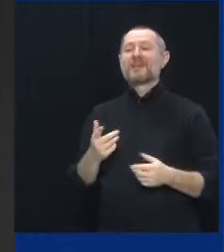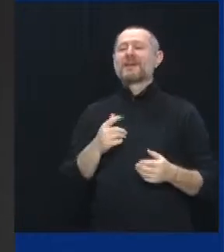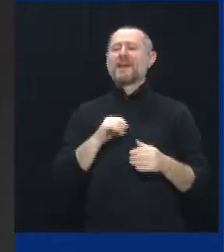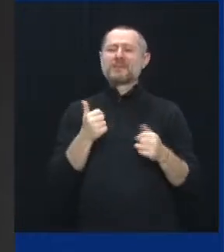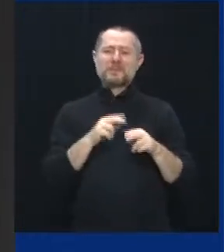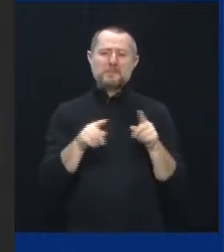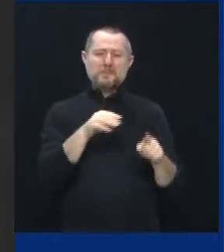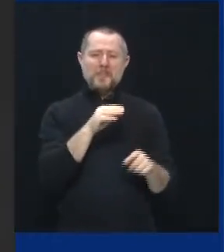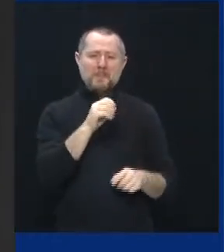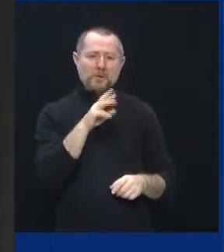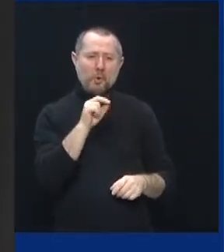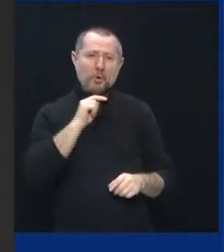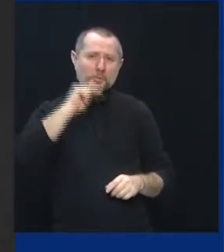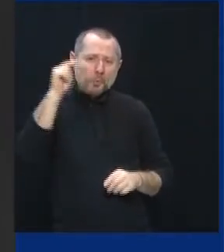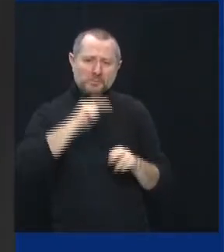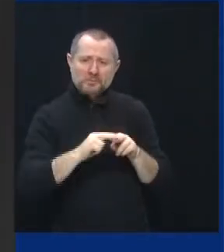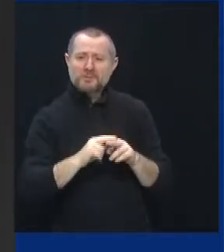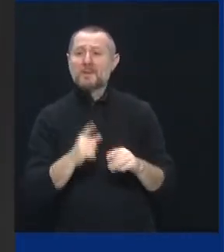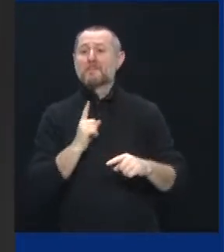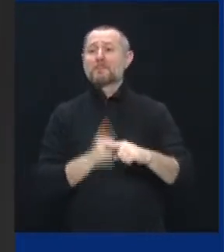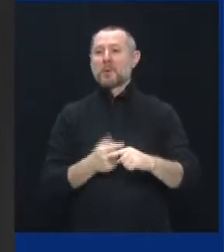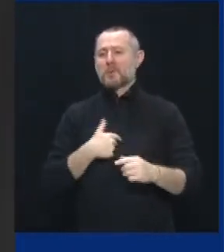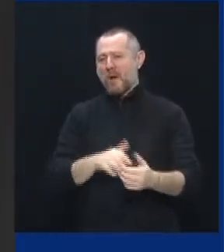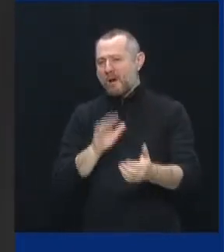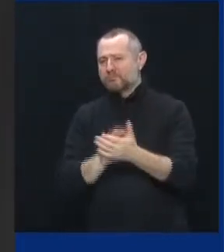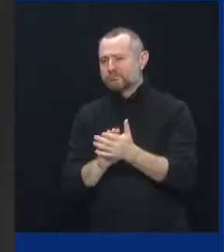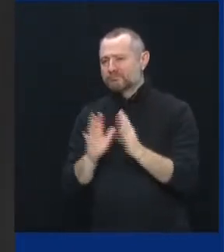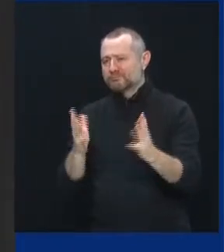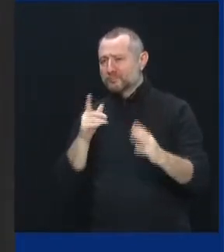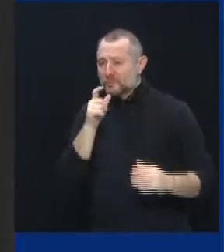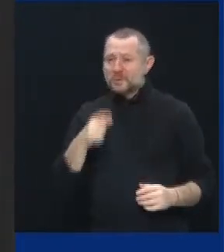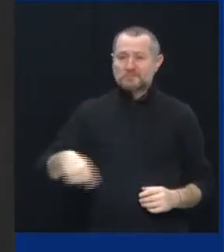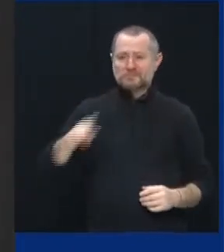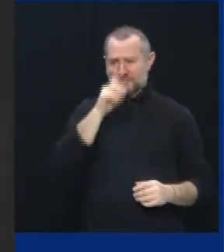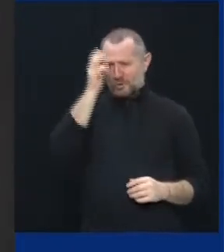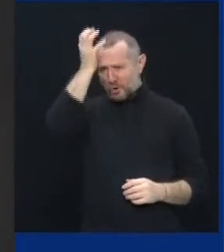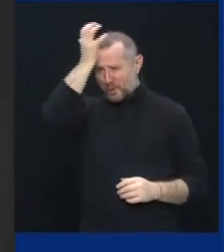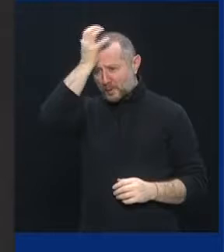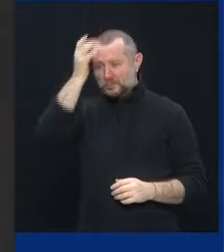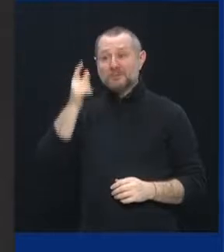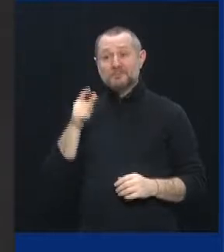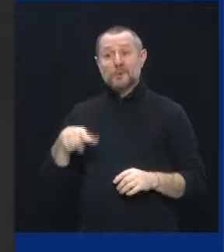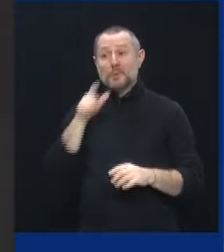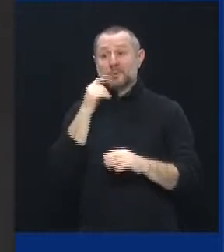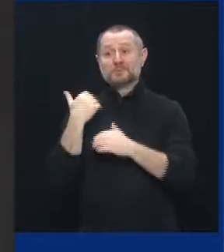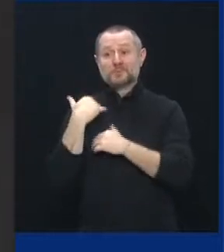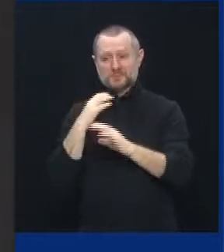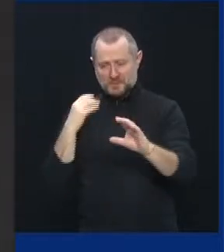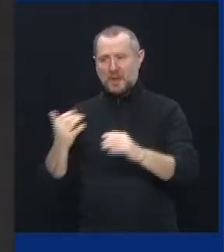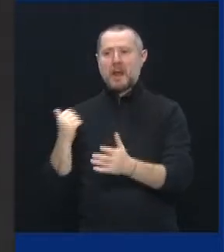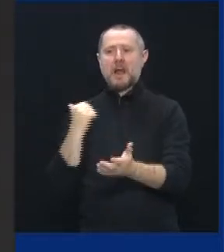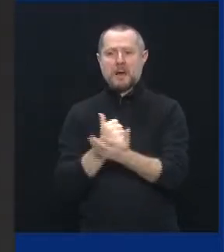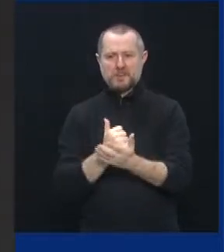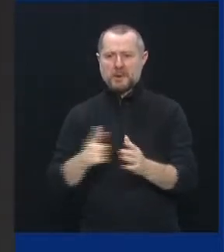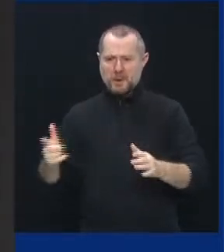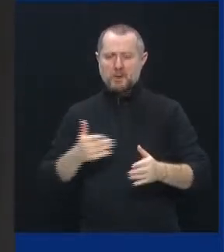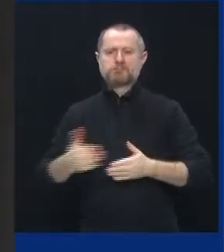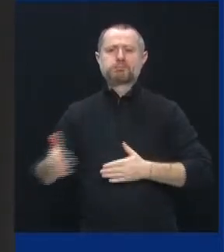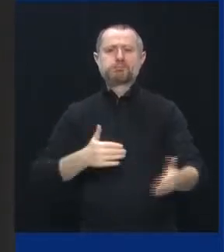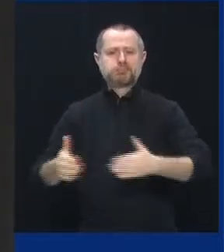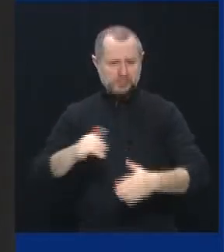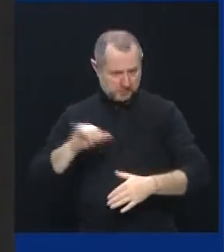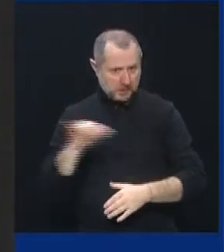partners in the sanitation department of the City of New York who closely coordinated plowing activities with our buses. Finally, there's